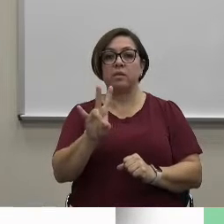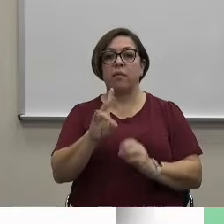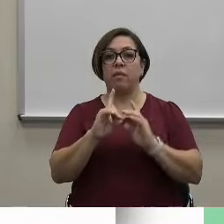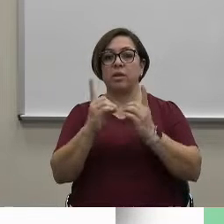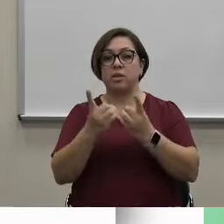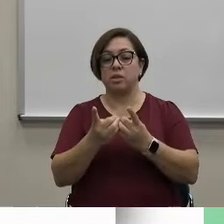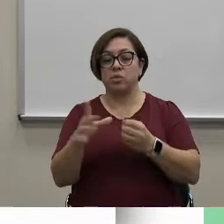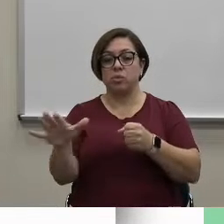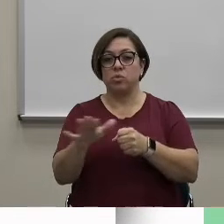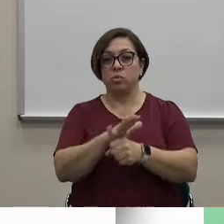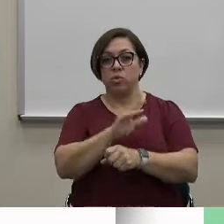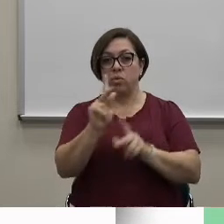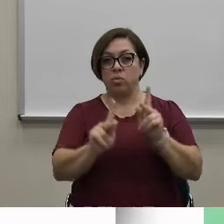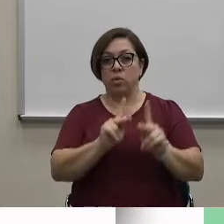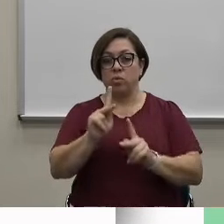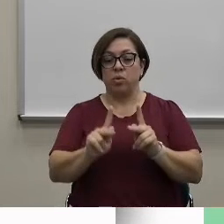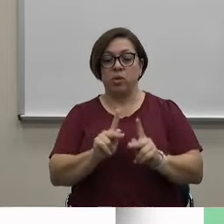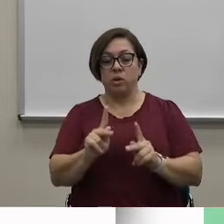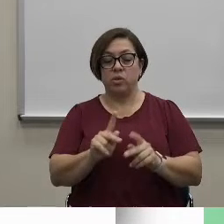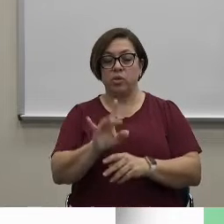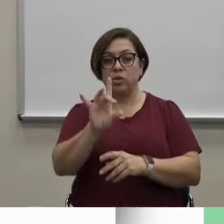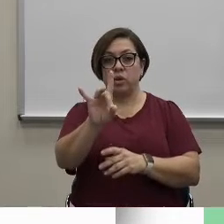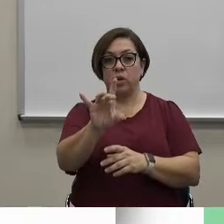total population in the district of